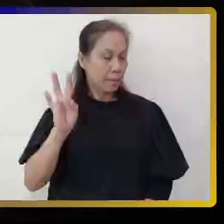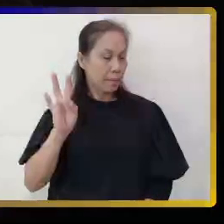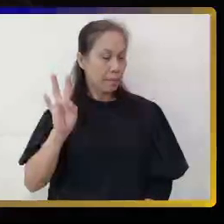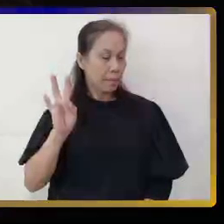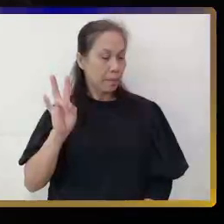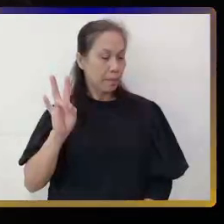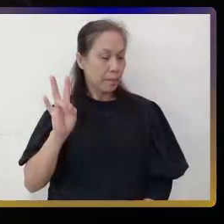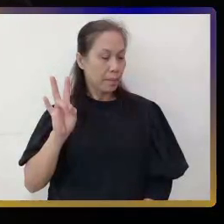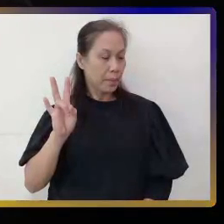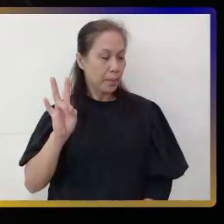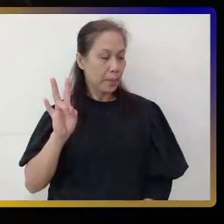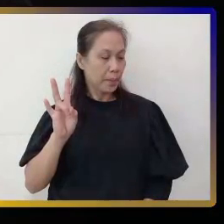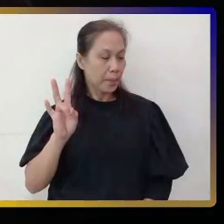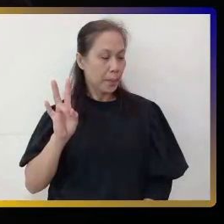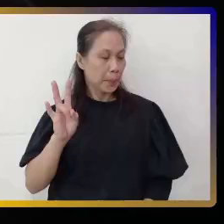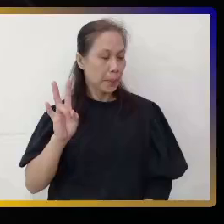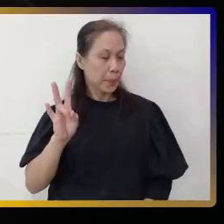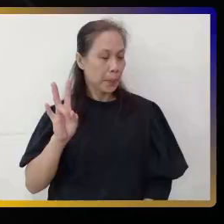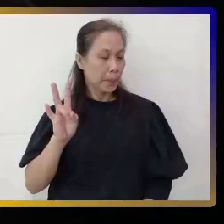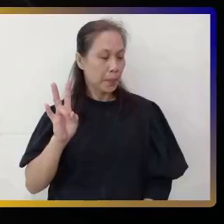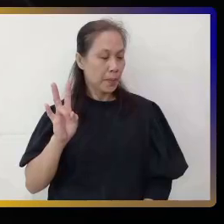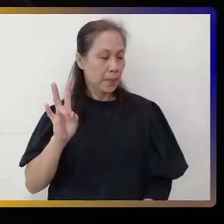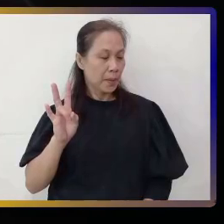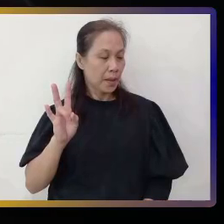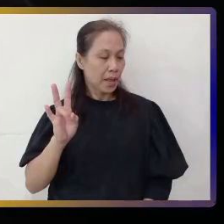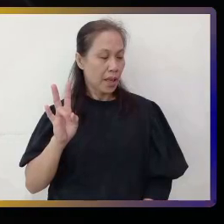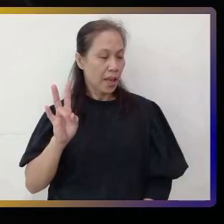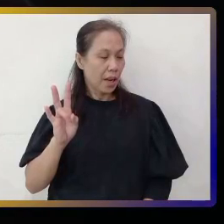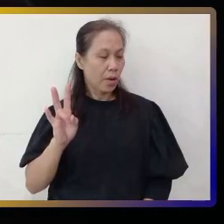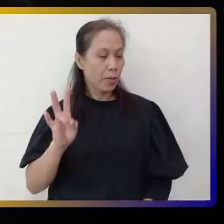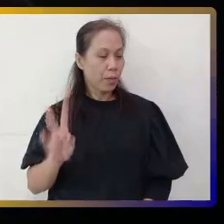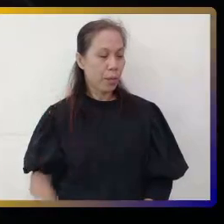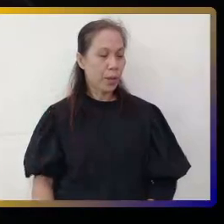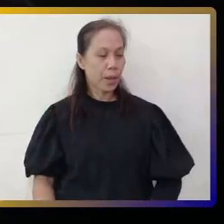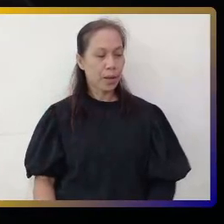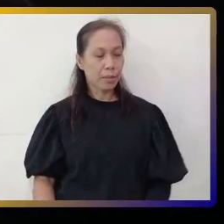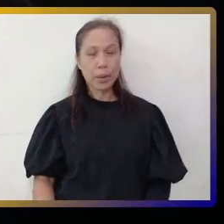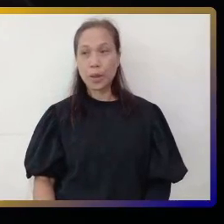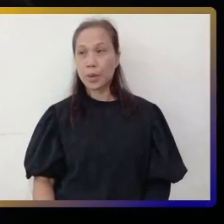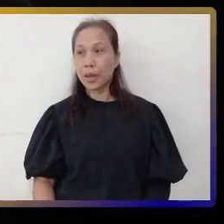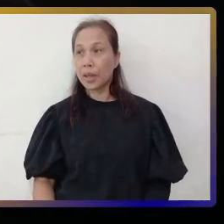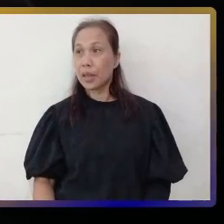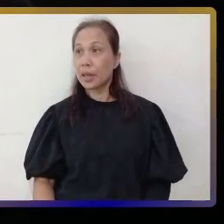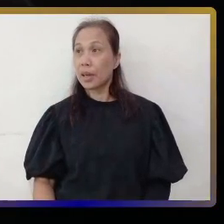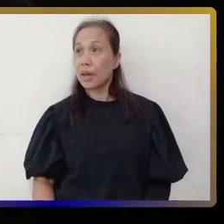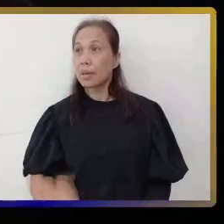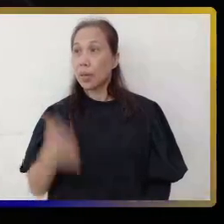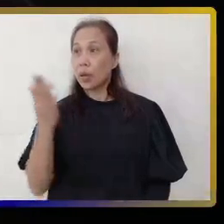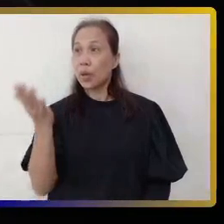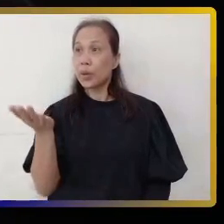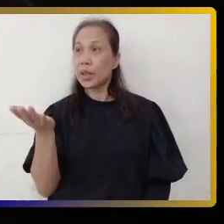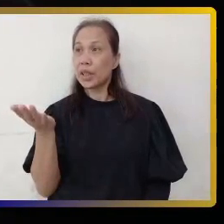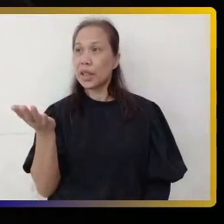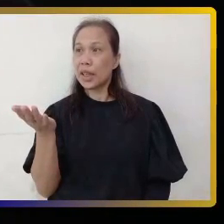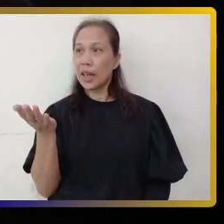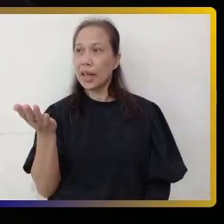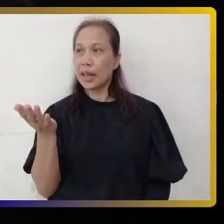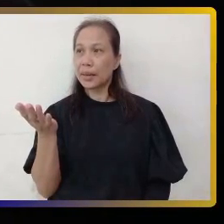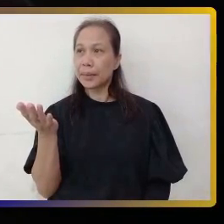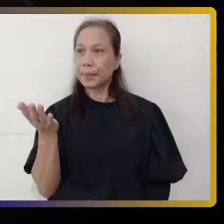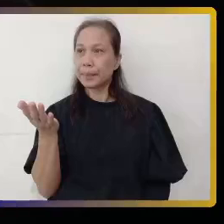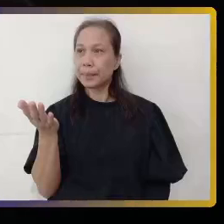si verse number s ito na ion what happened next you what over What polluted